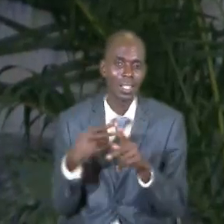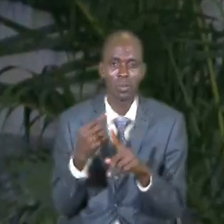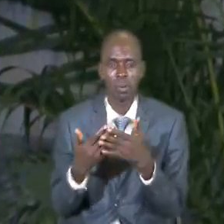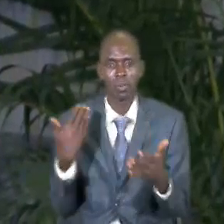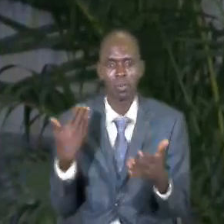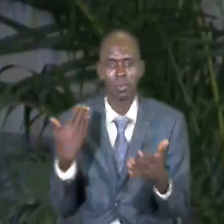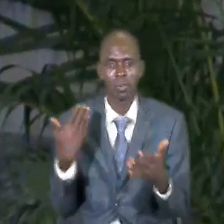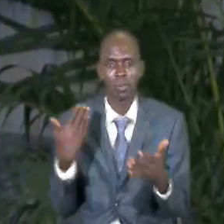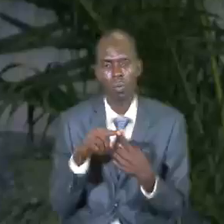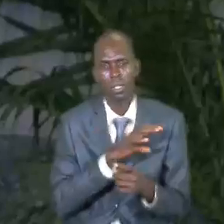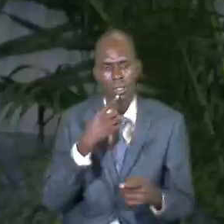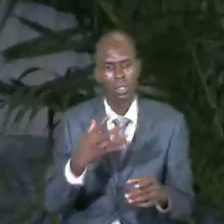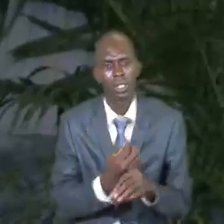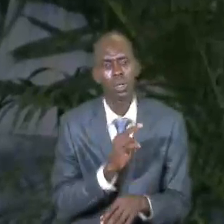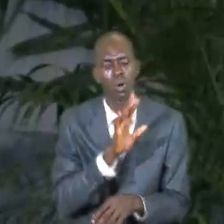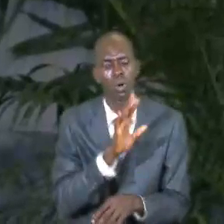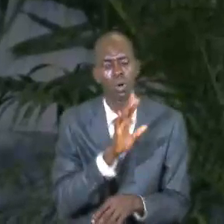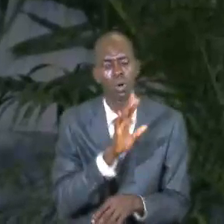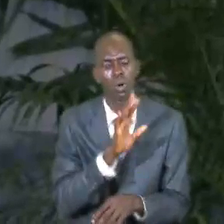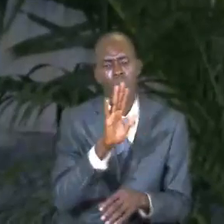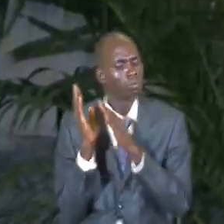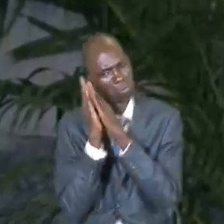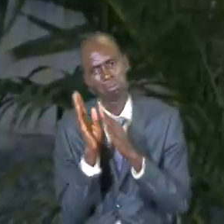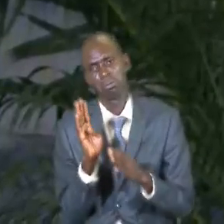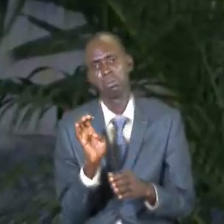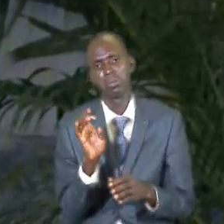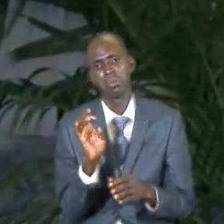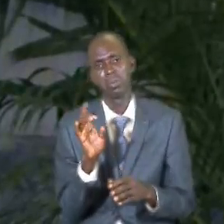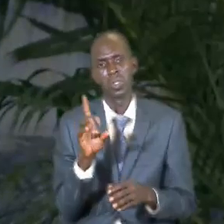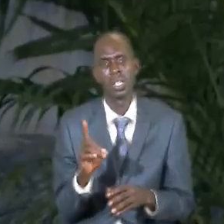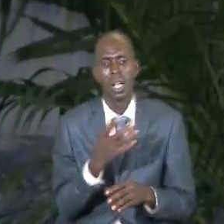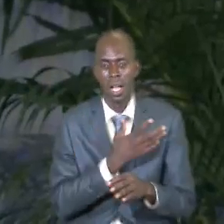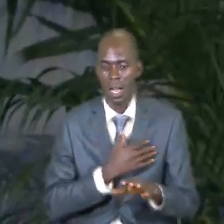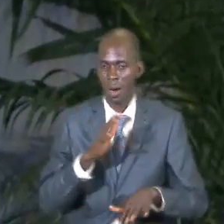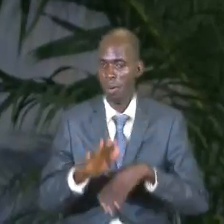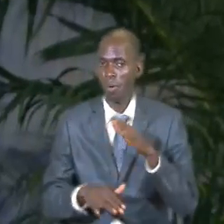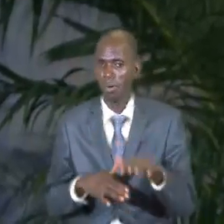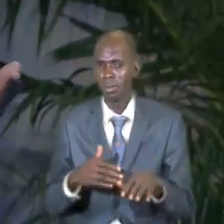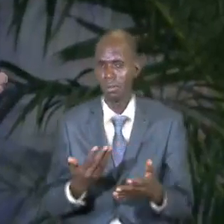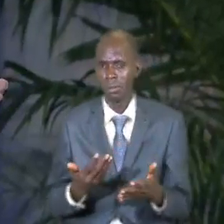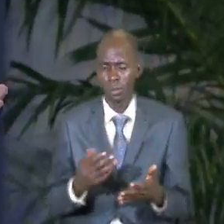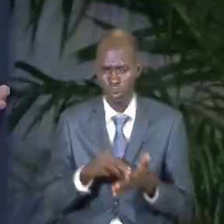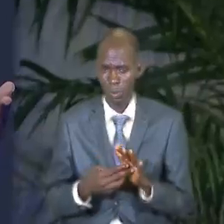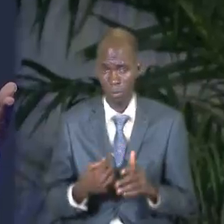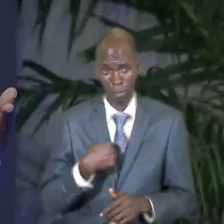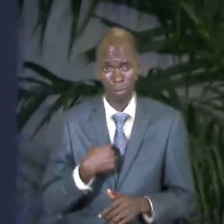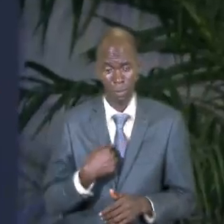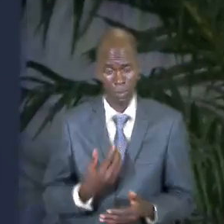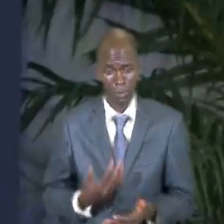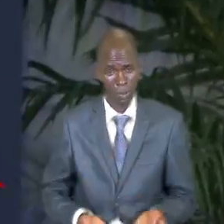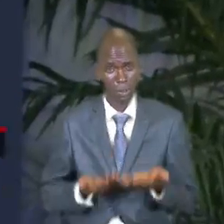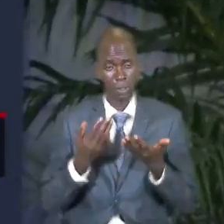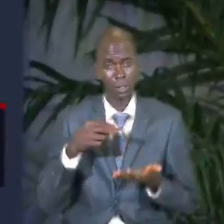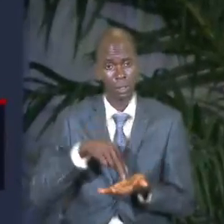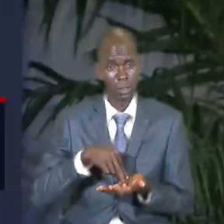anything like that in his life. And walk. You mean I should rise up, take up my bed, carry